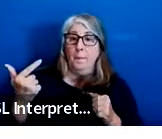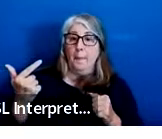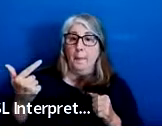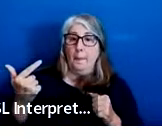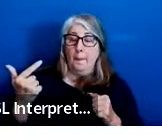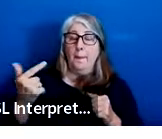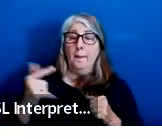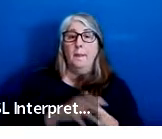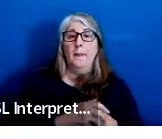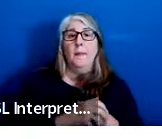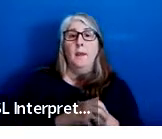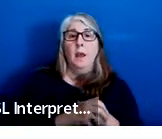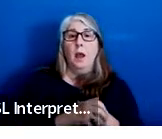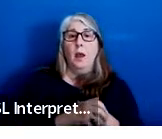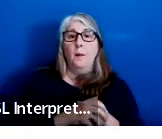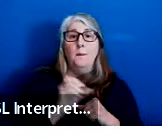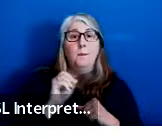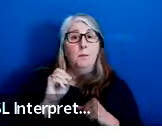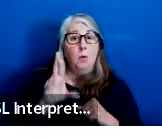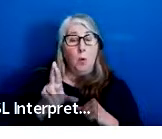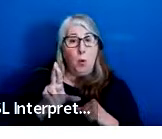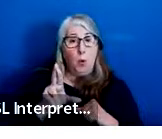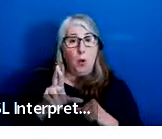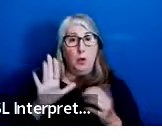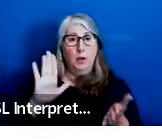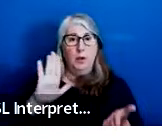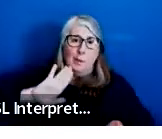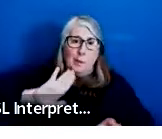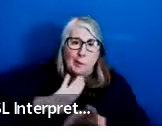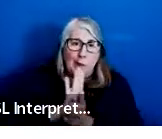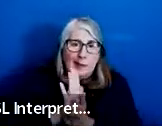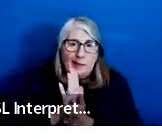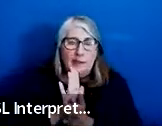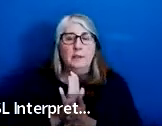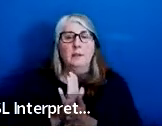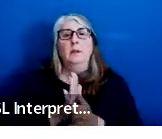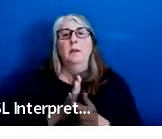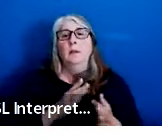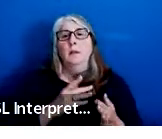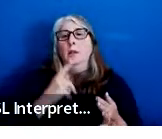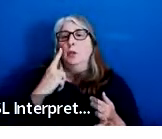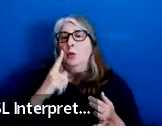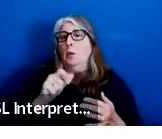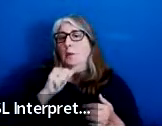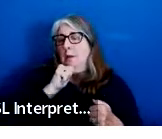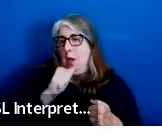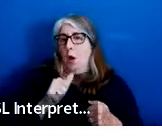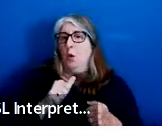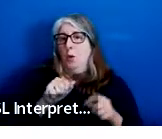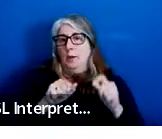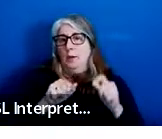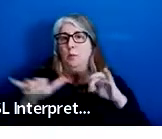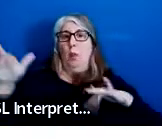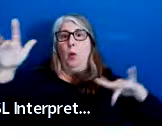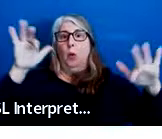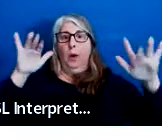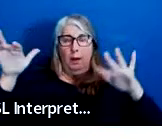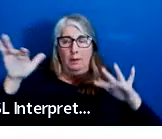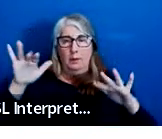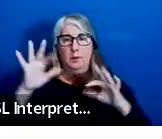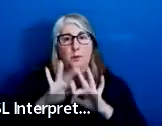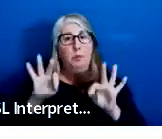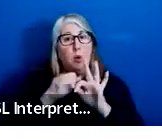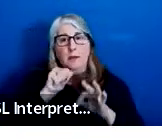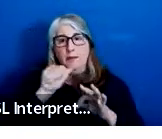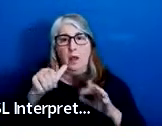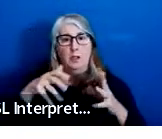yard trim bags, or compress it, you know, so that it's not going to blow around, but it's important that it not be loose